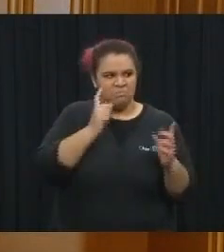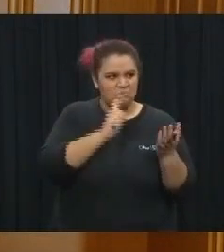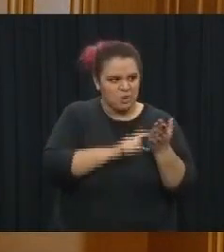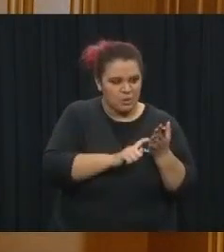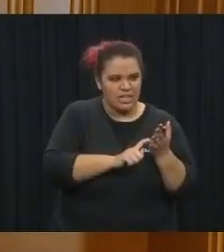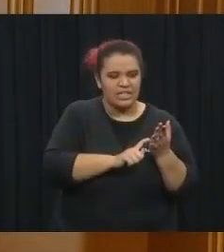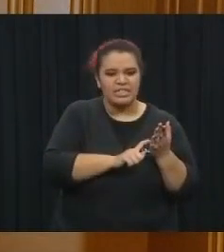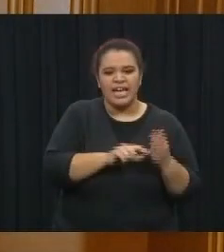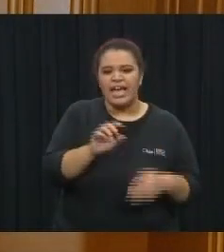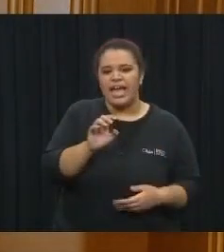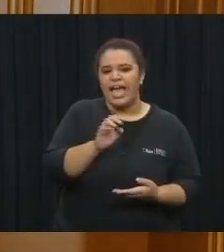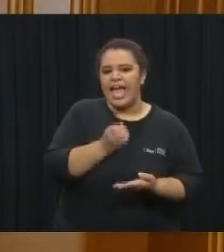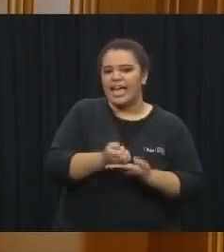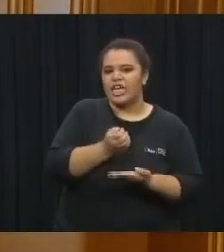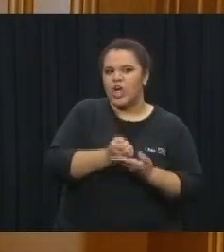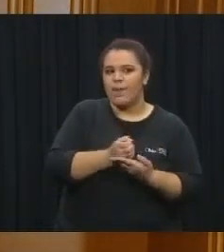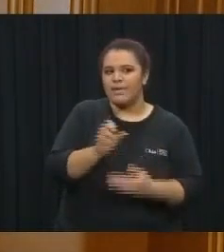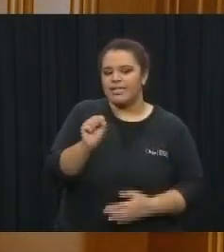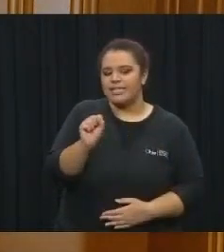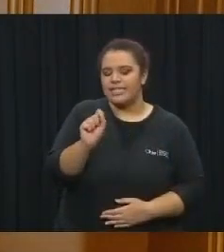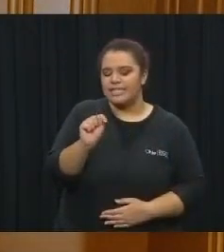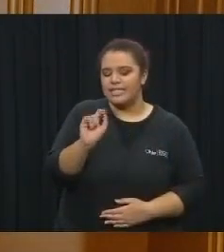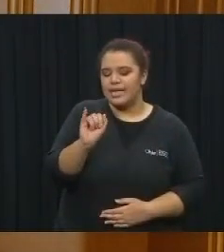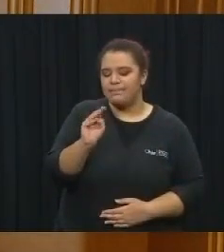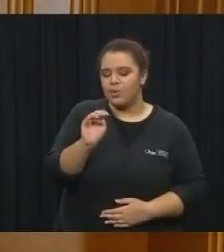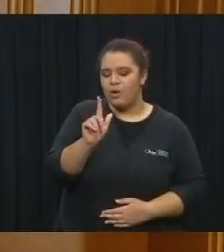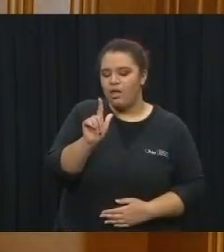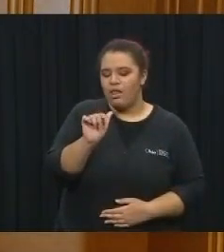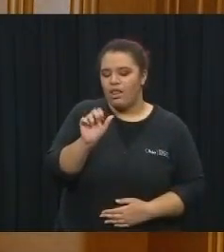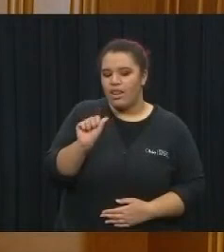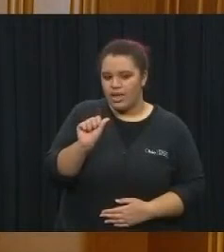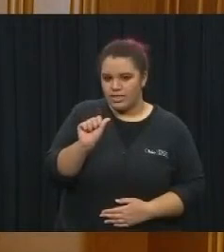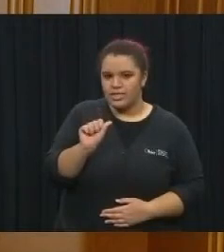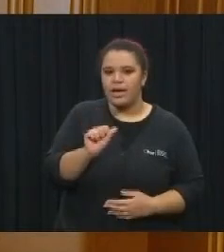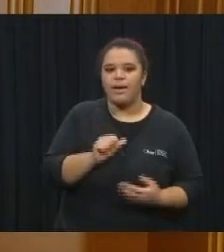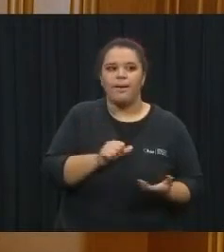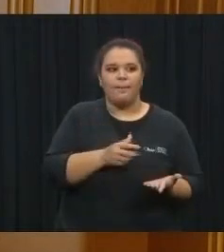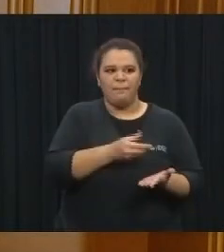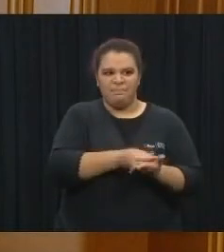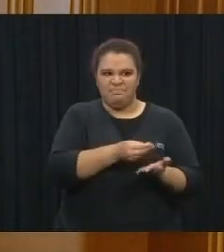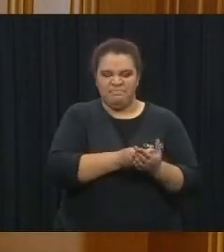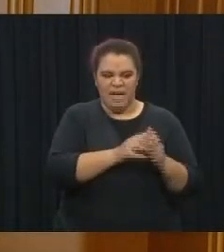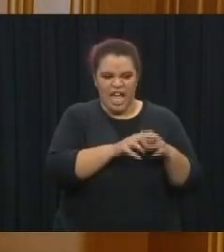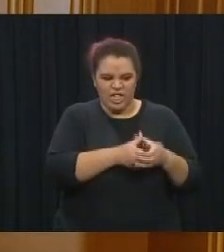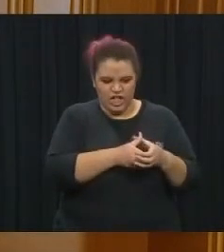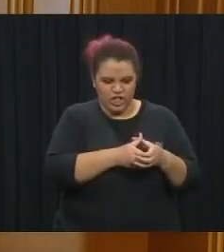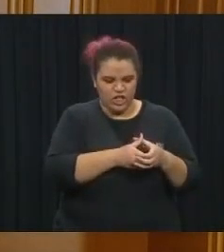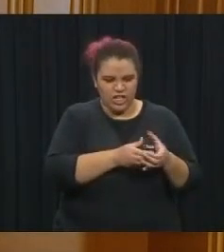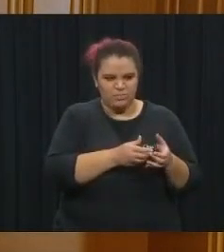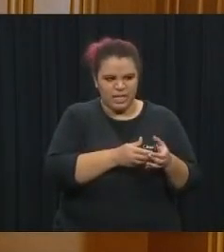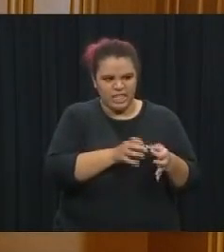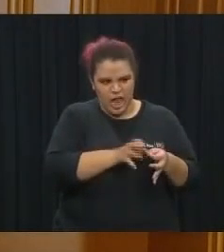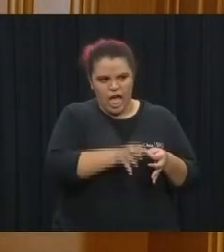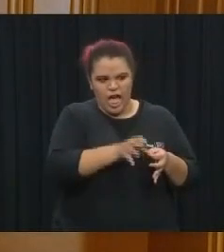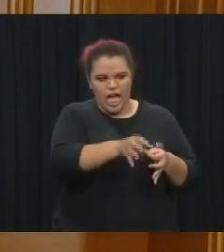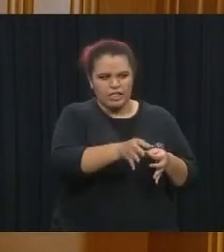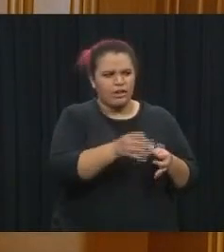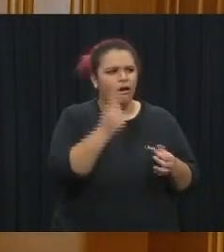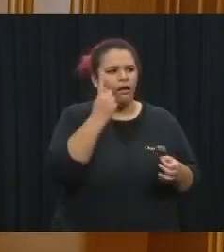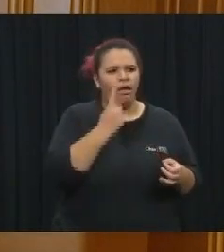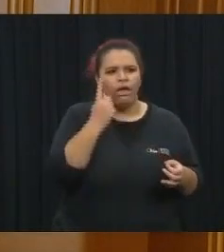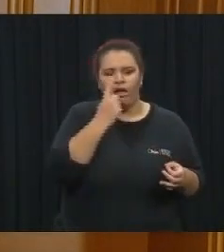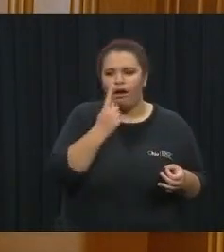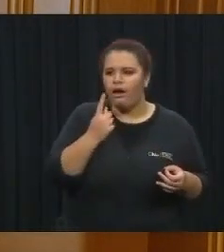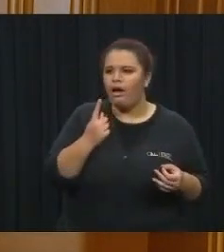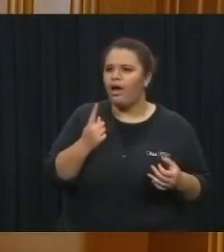stimulus package, and with the legislature scheduled to meet this week, I was wondering, can you talk about your conversations with leadership in terms